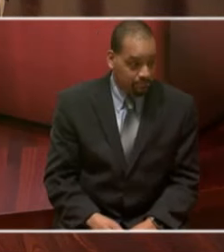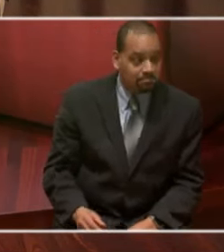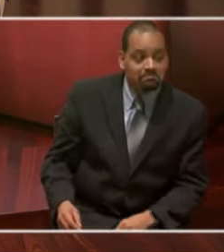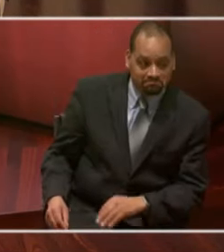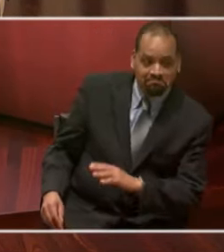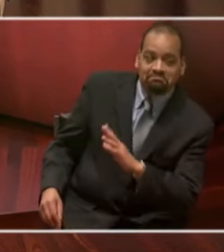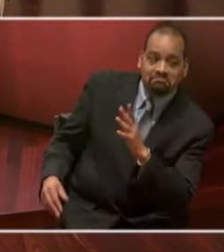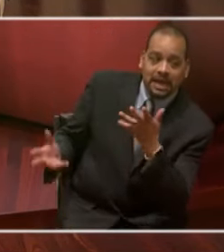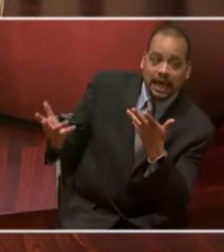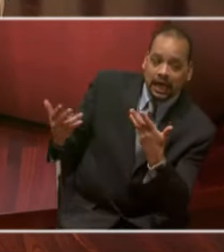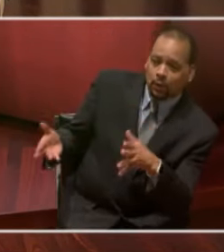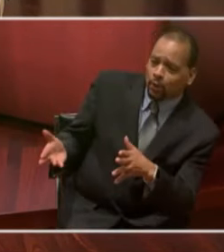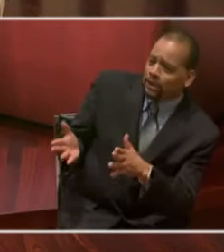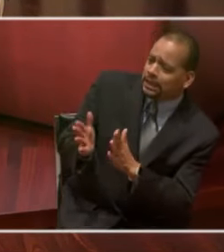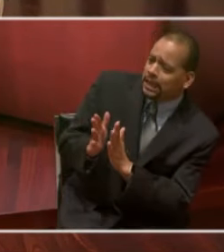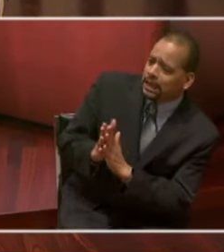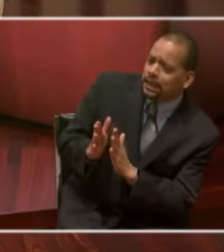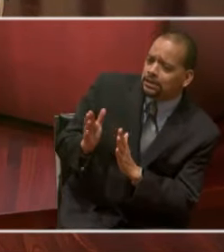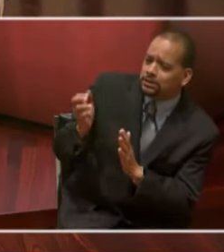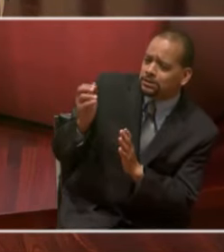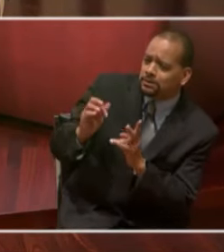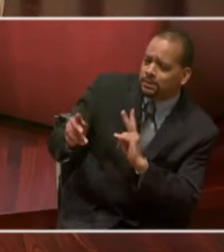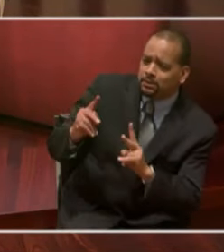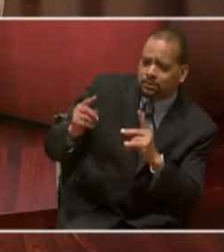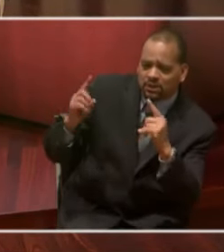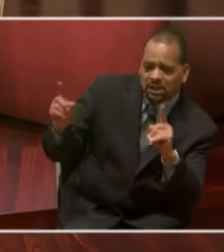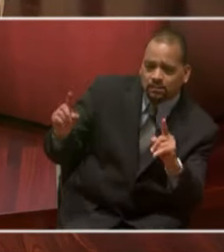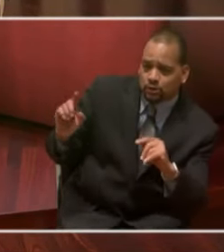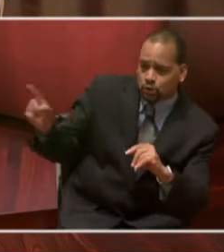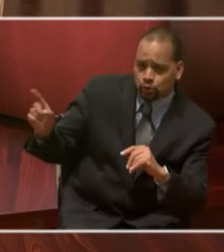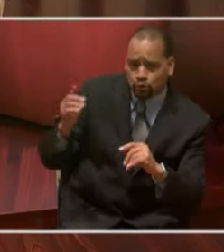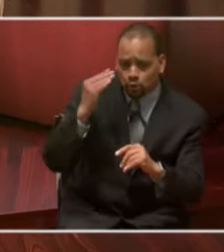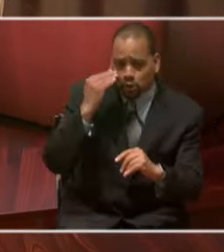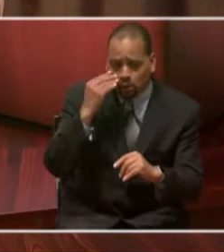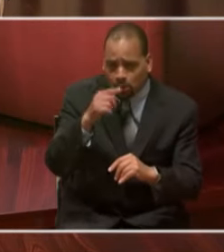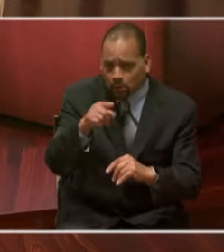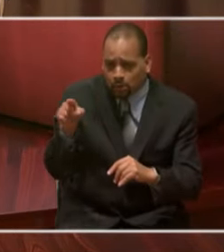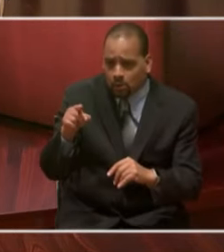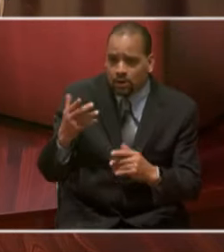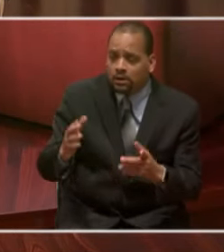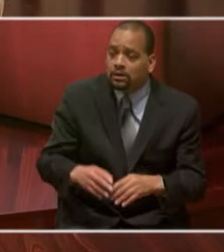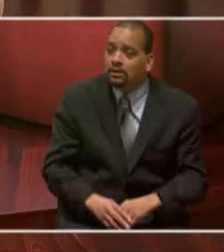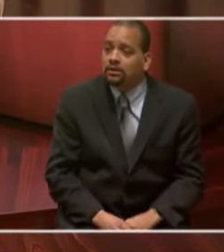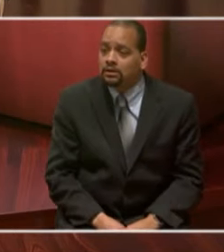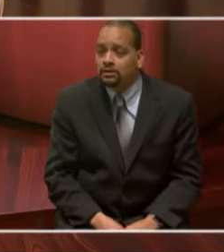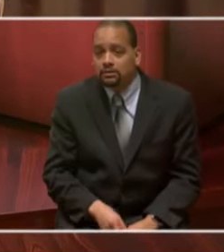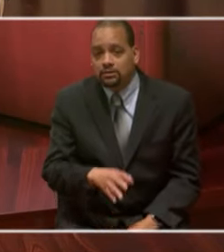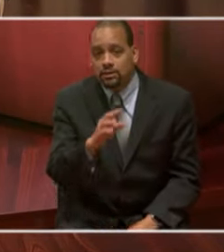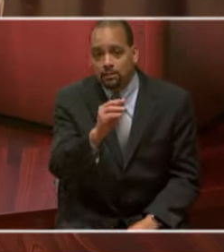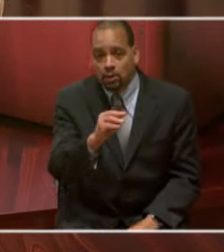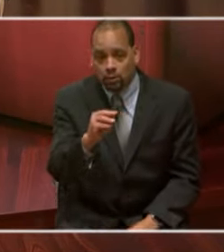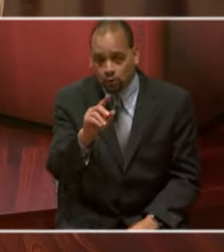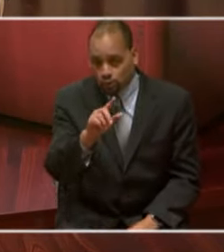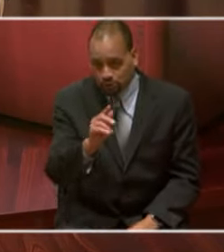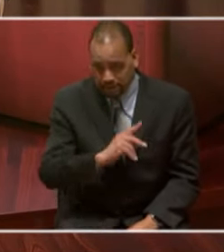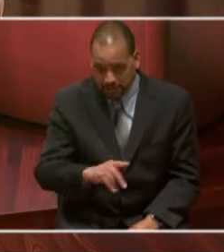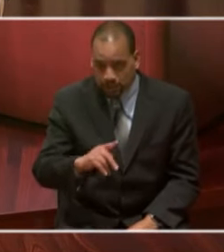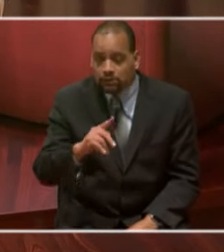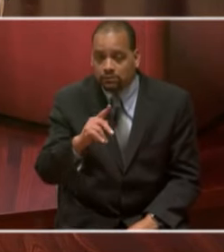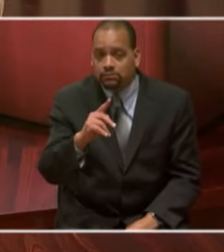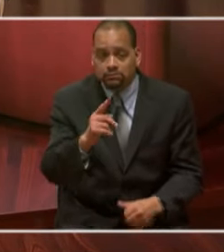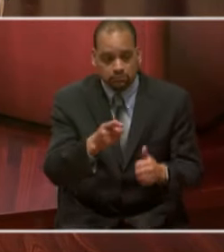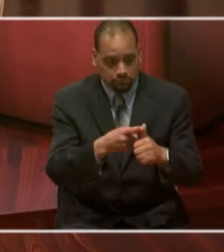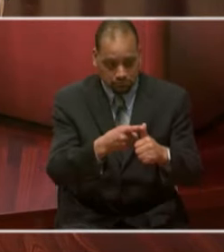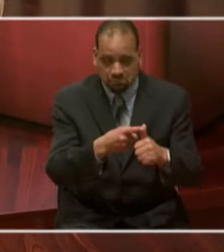Montgomery. Met me at the Greyhound bus station and drove me to the First Baptist Church, pastored by Reverend Rath Abernathy, a